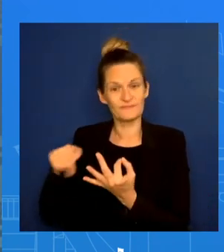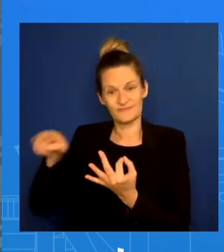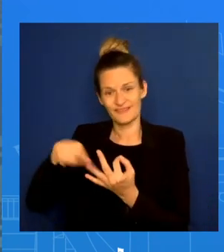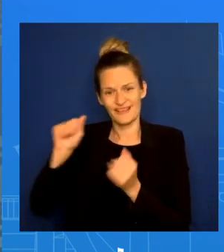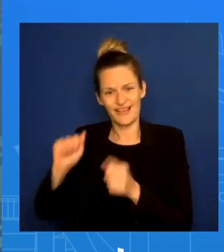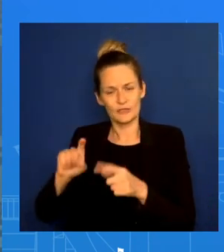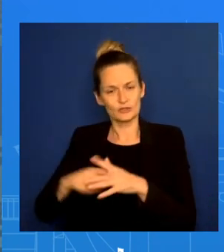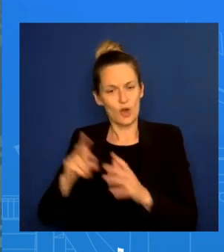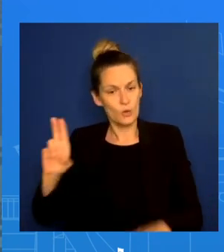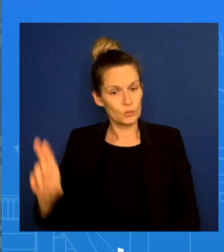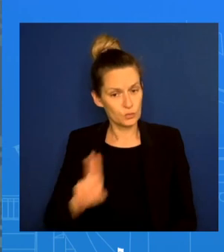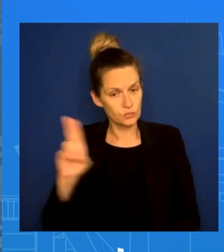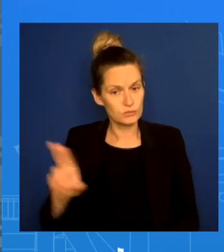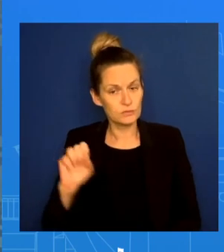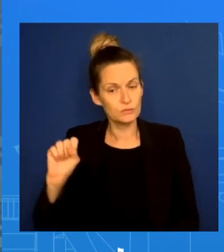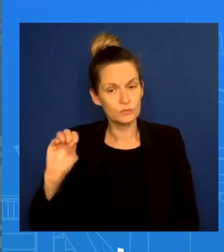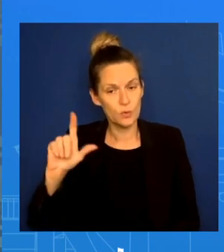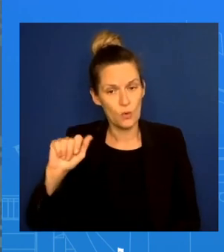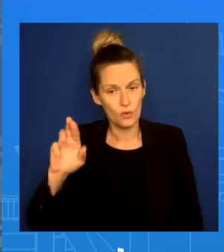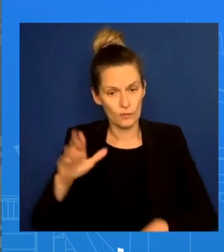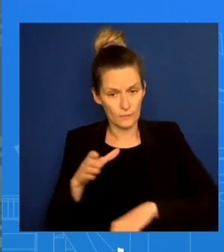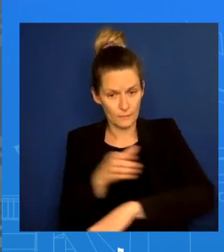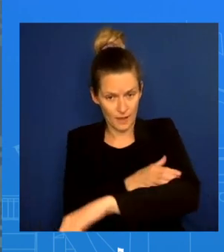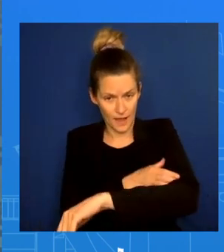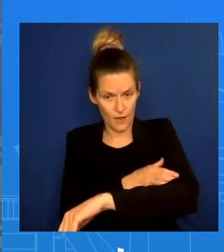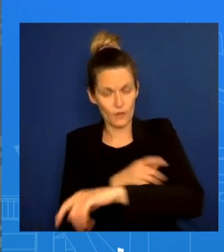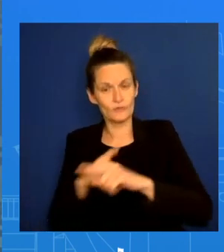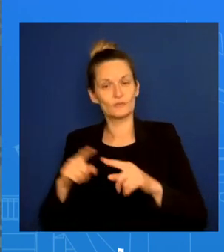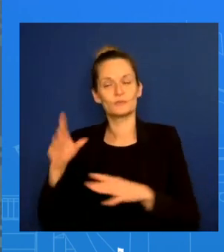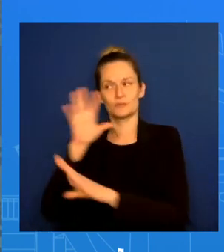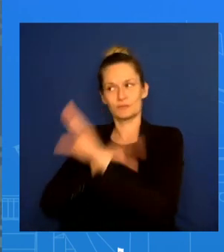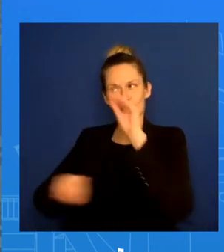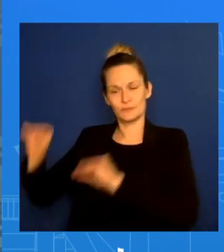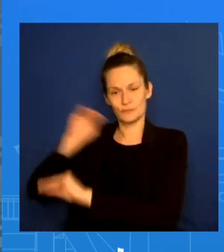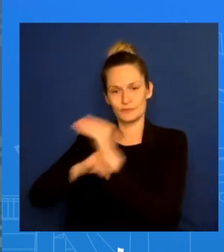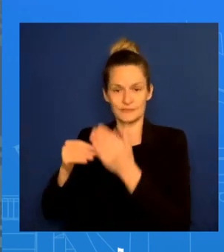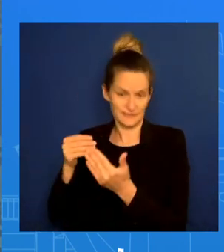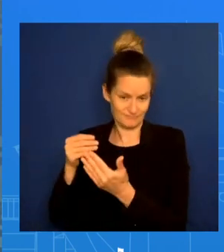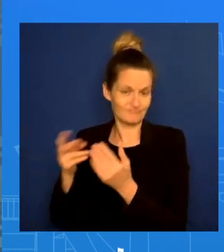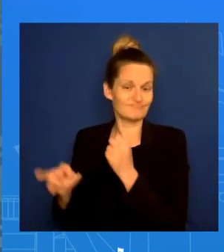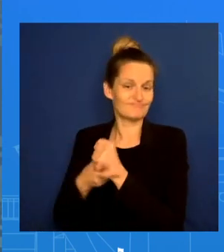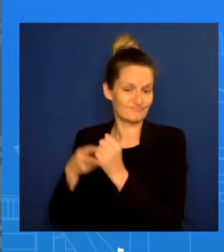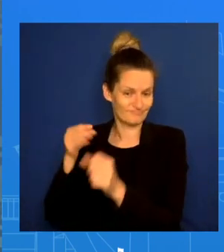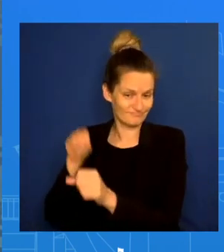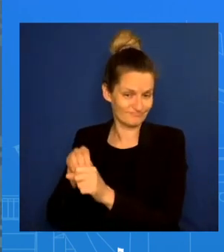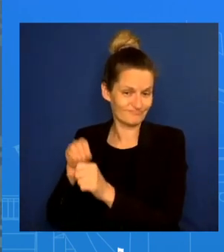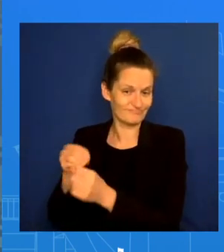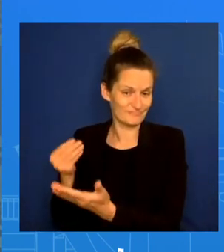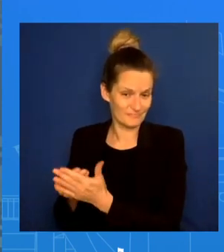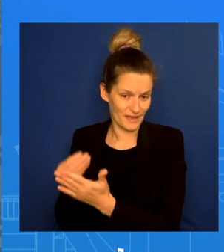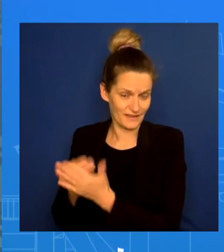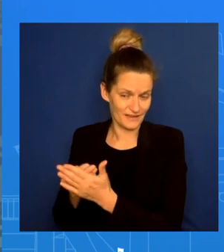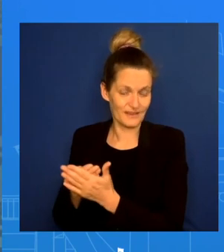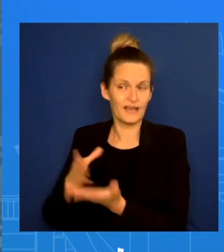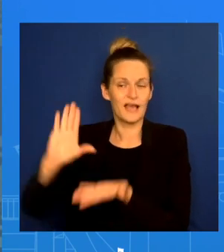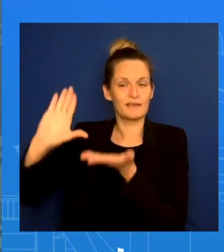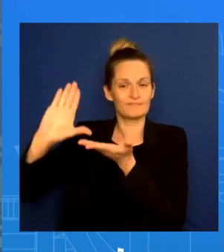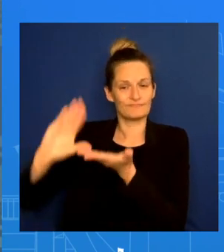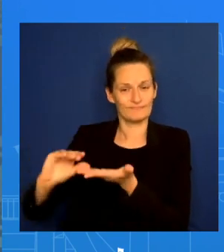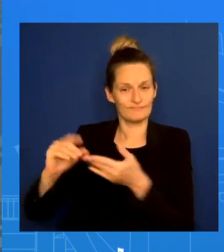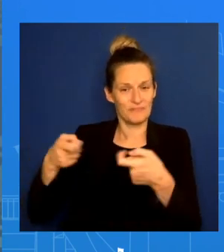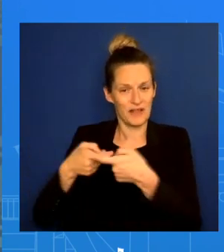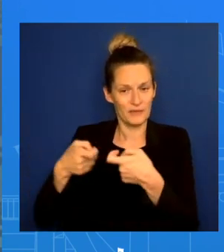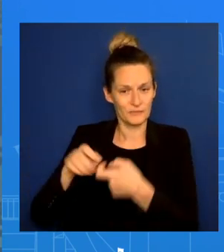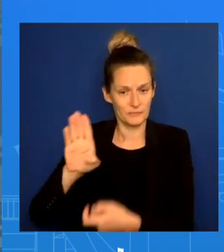annually in electricity bill costs across the participating locations. We launched a new initiative to help small rural